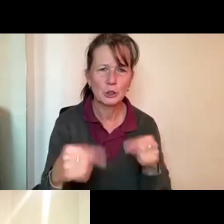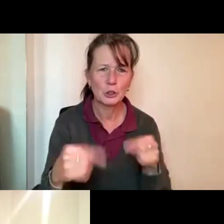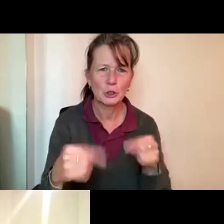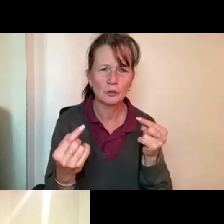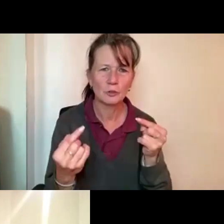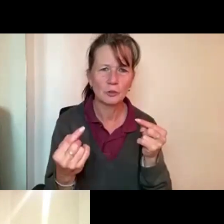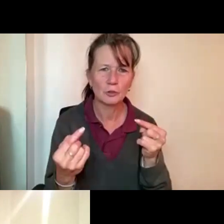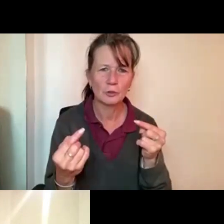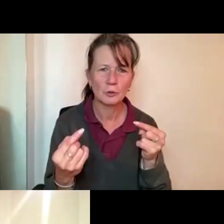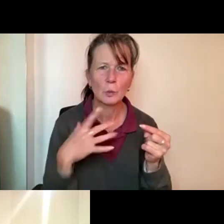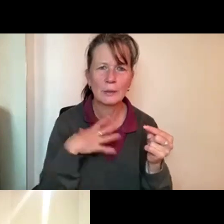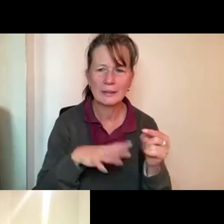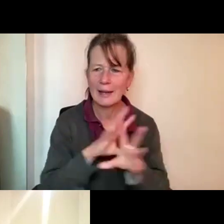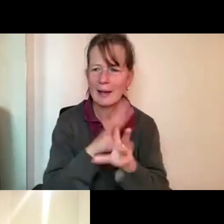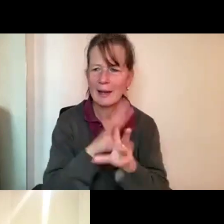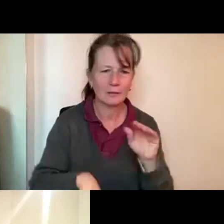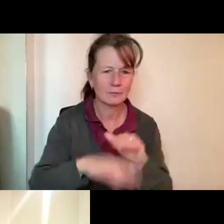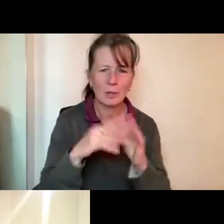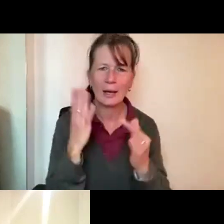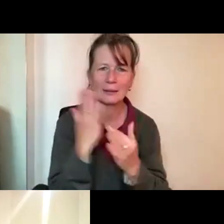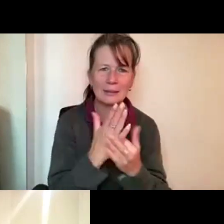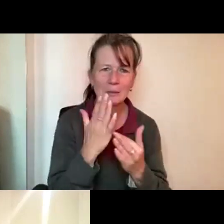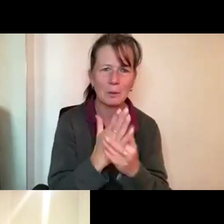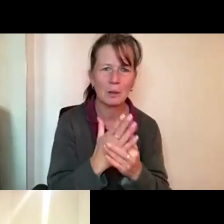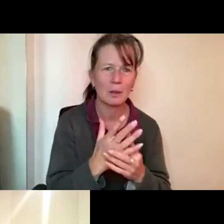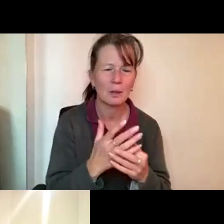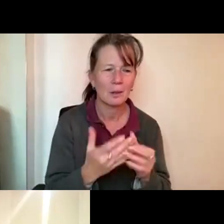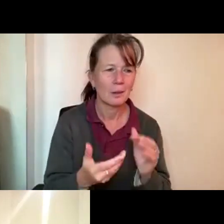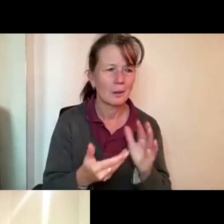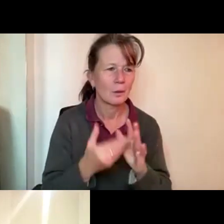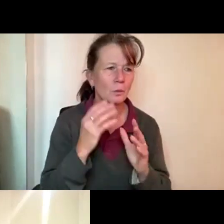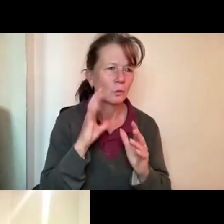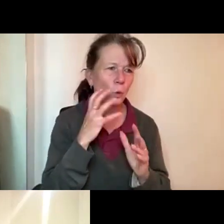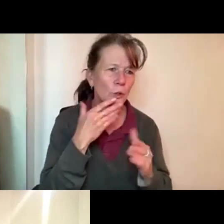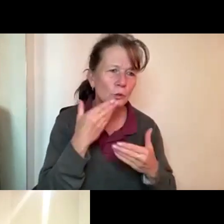totally accessible. So not only audio description, but also